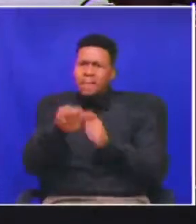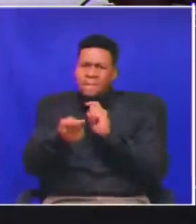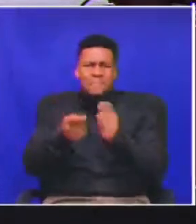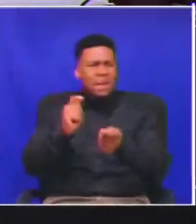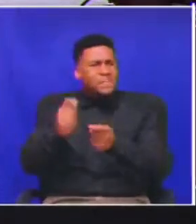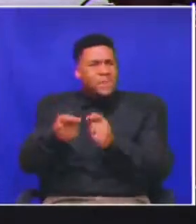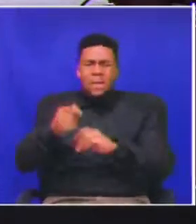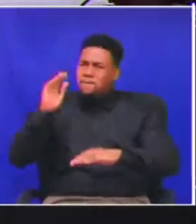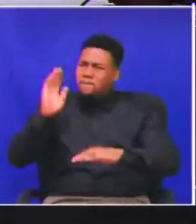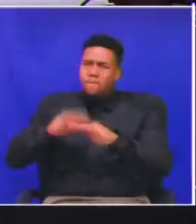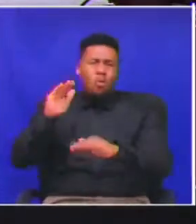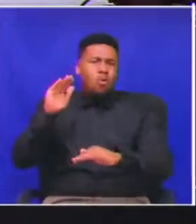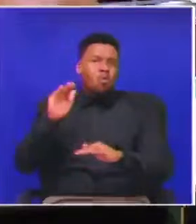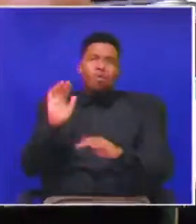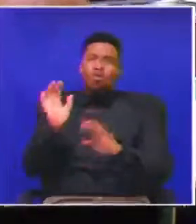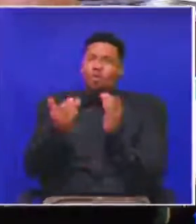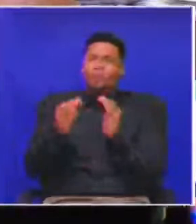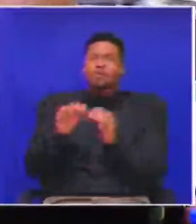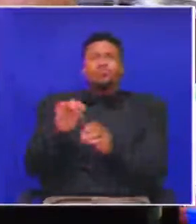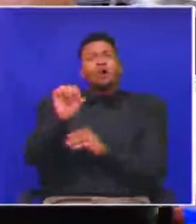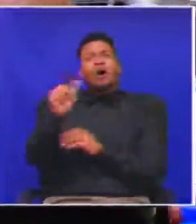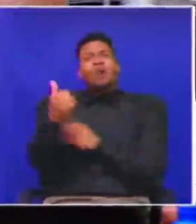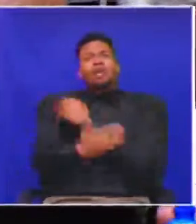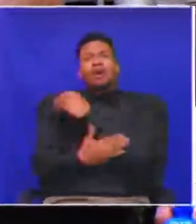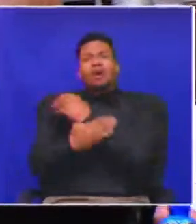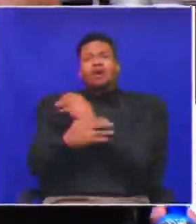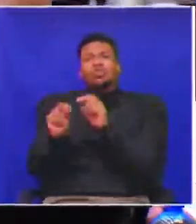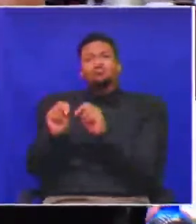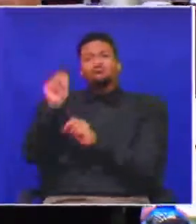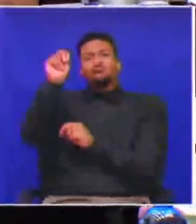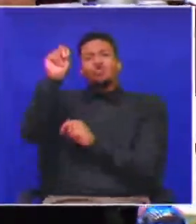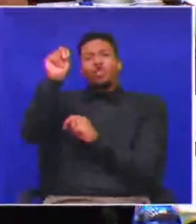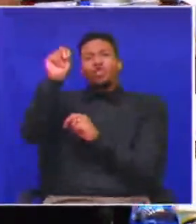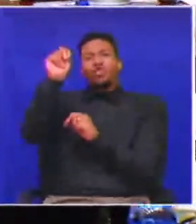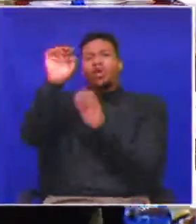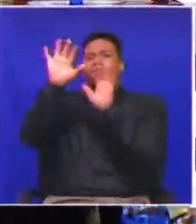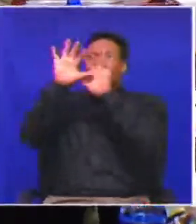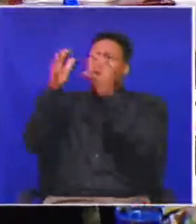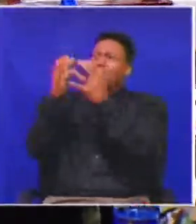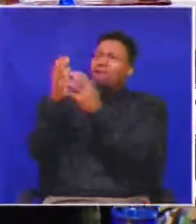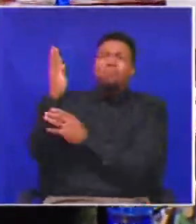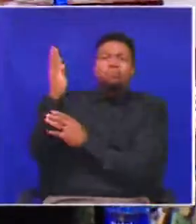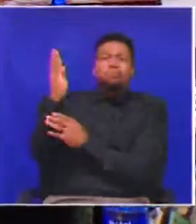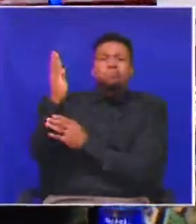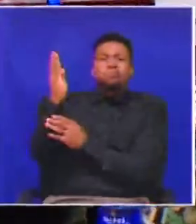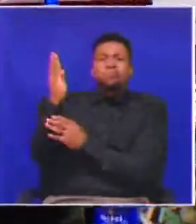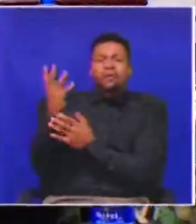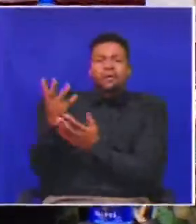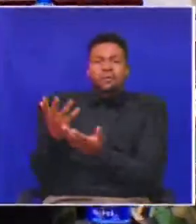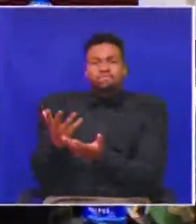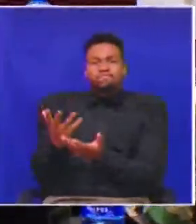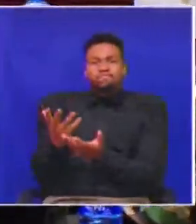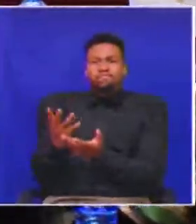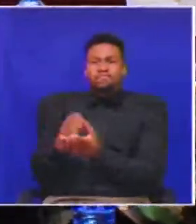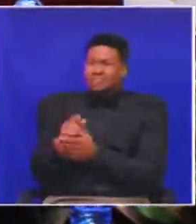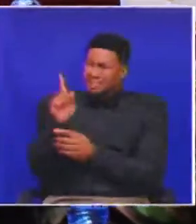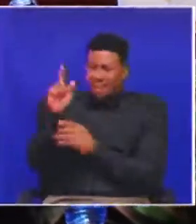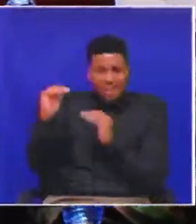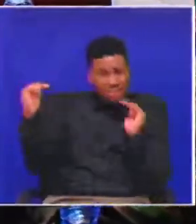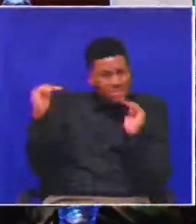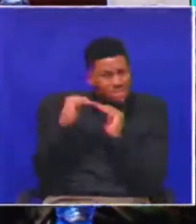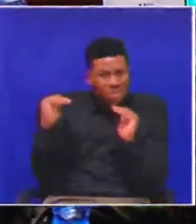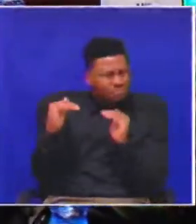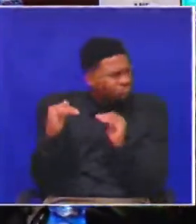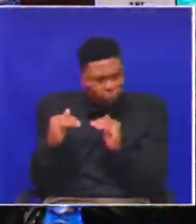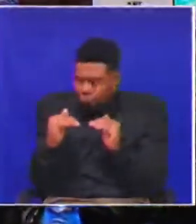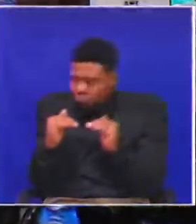than the countries in the Northern Hemisphere. And we say this is unfair, this needs to be brought to